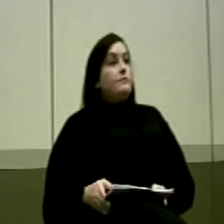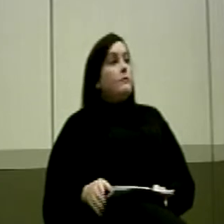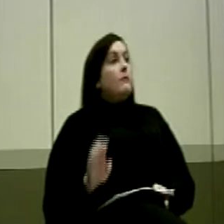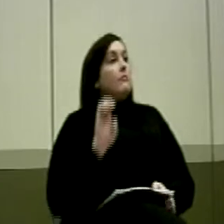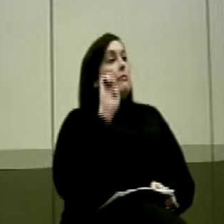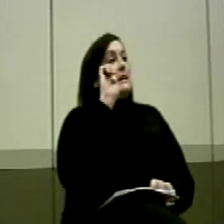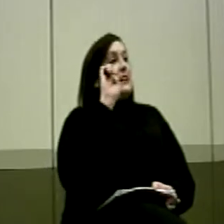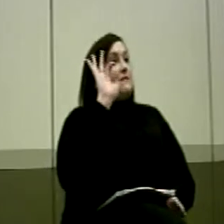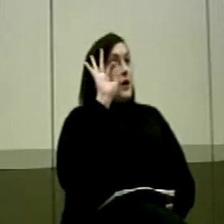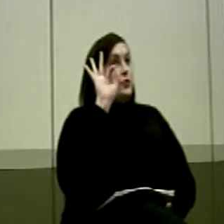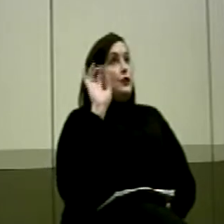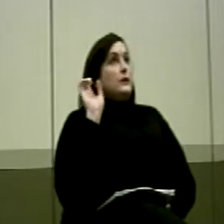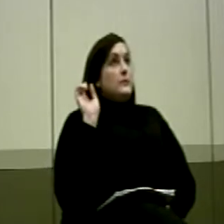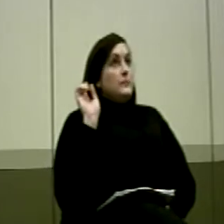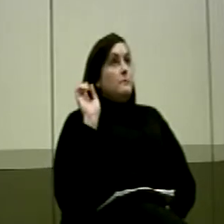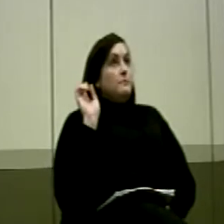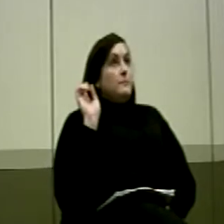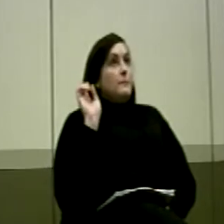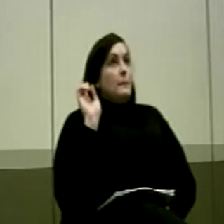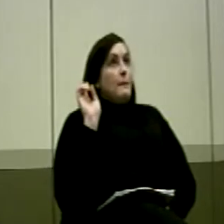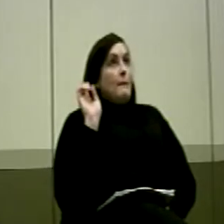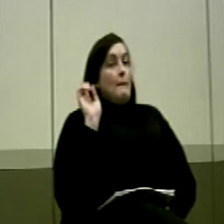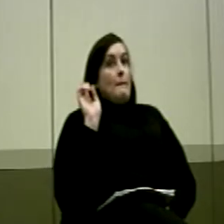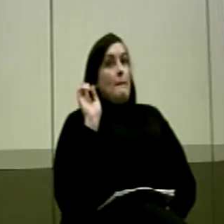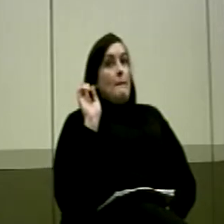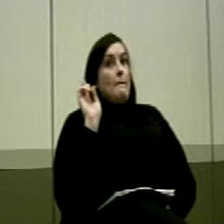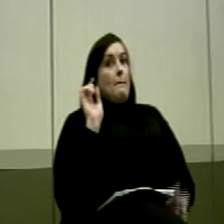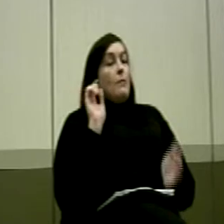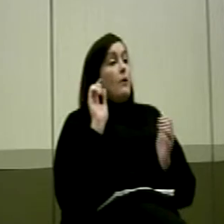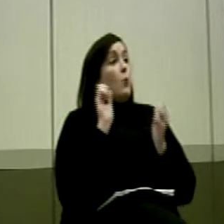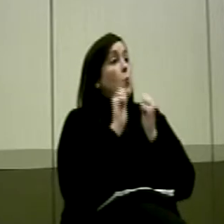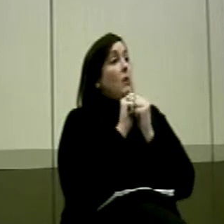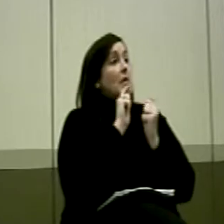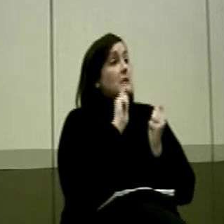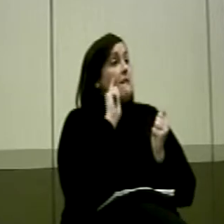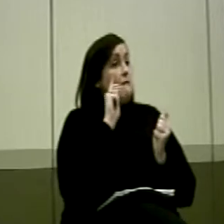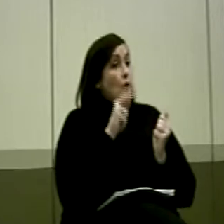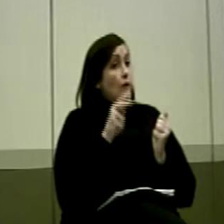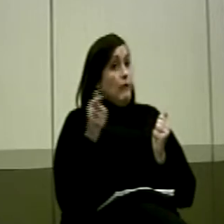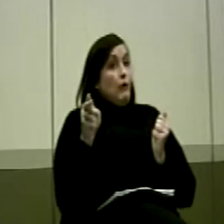with deaf, hard of hearing kids, it's obvious that